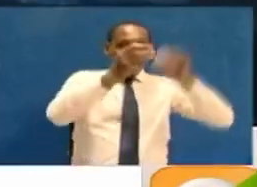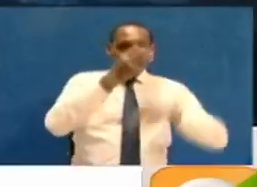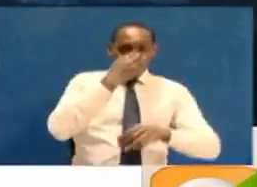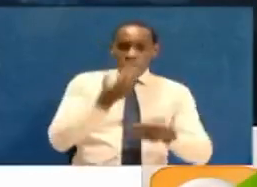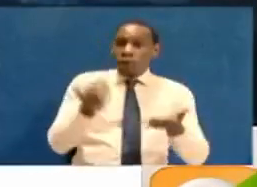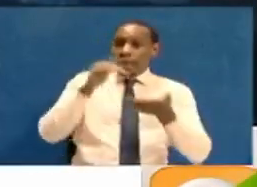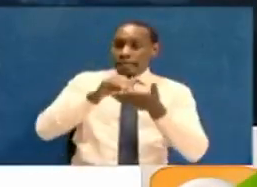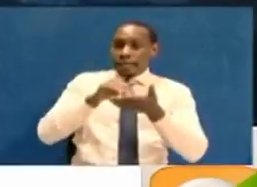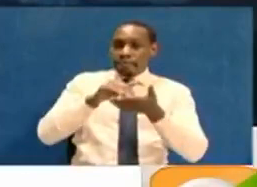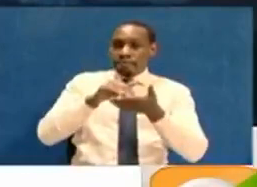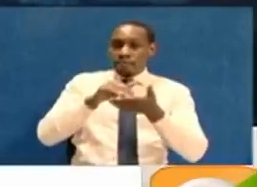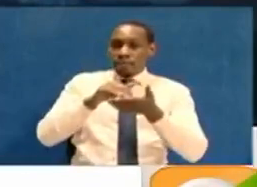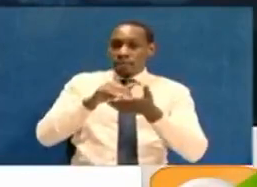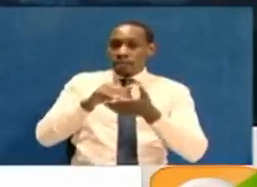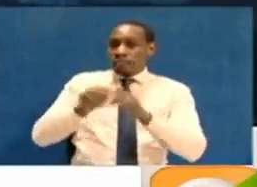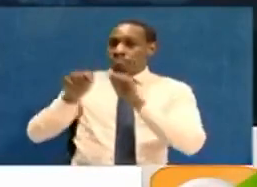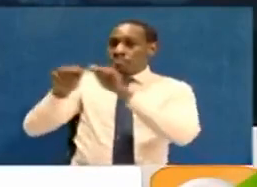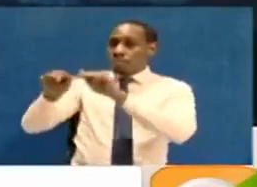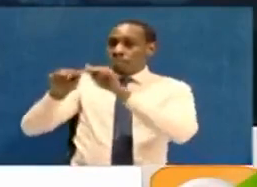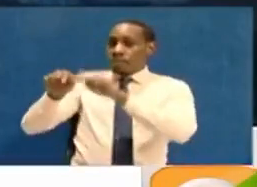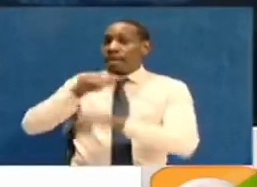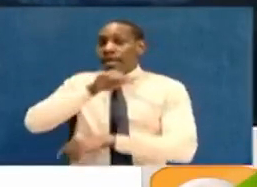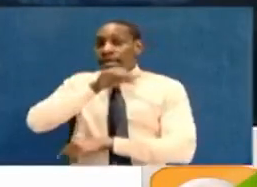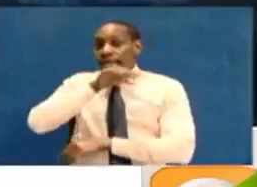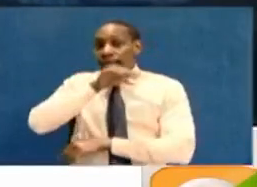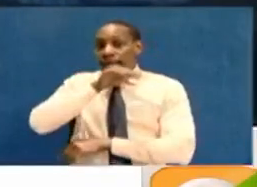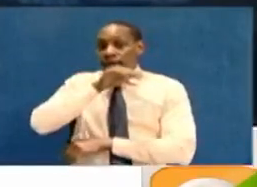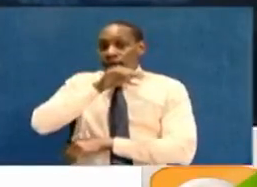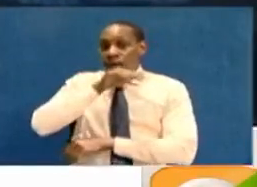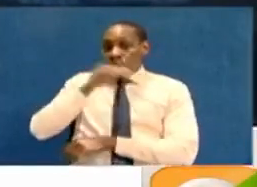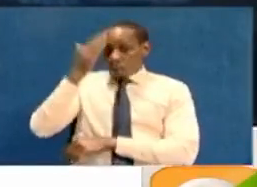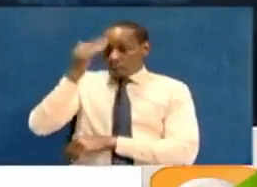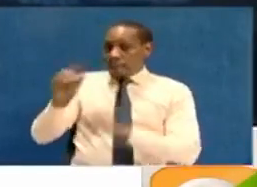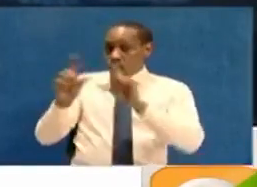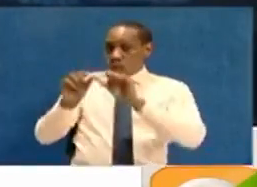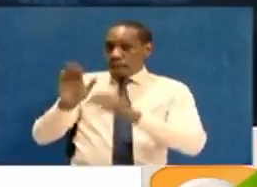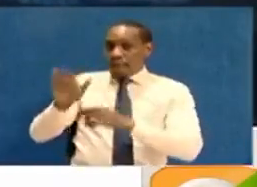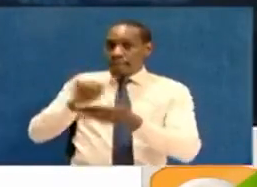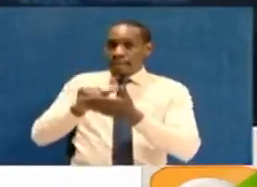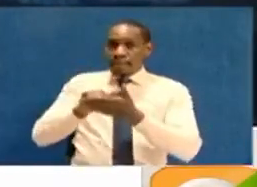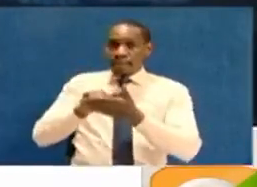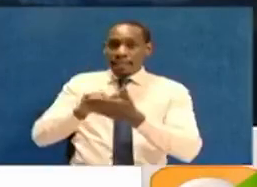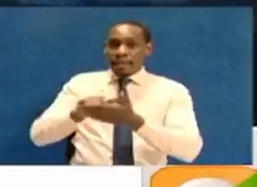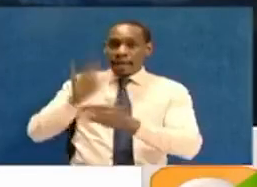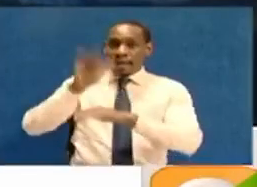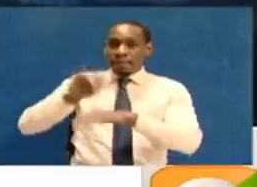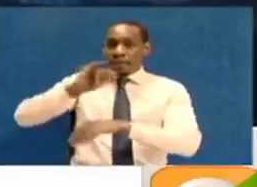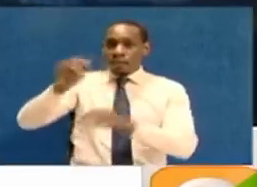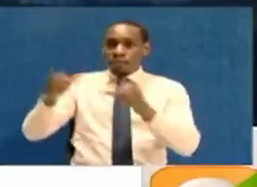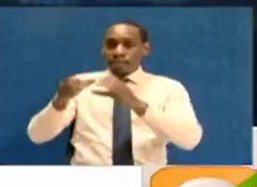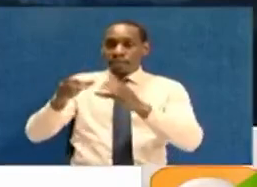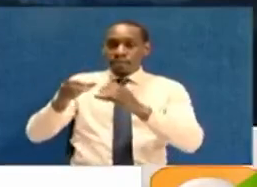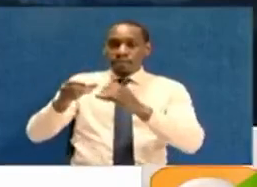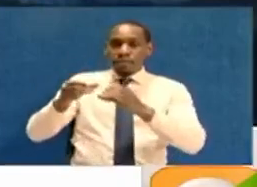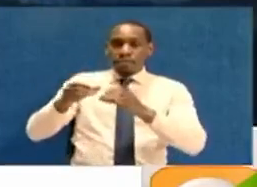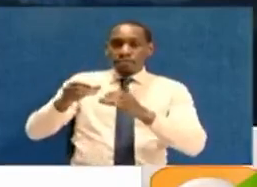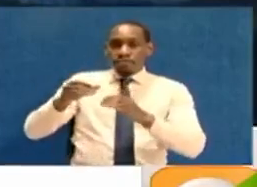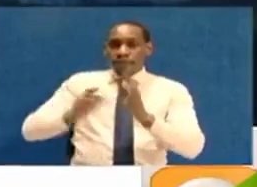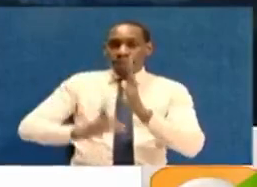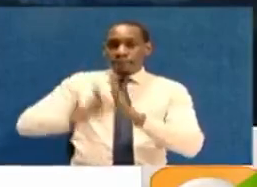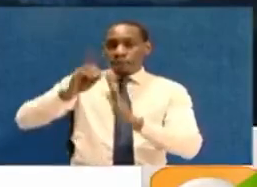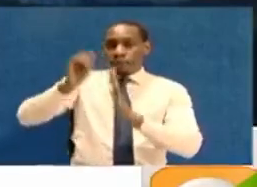once again pointed the accusing finger at Odinga for what he says is wrecking the Jubilee government's development